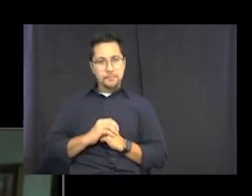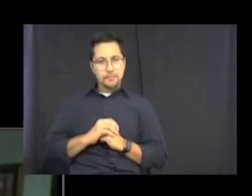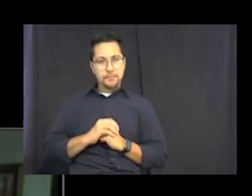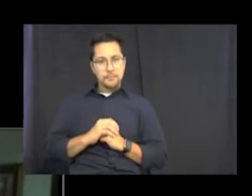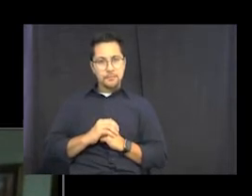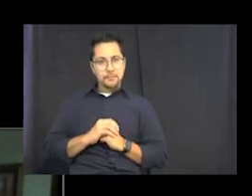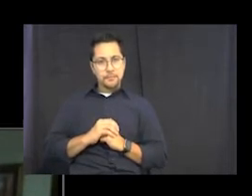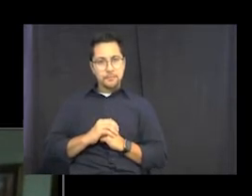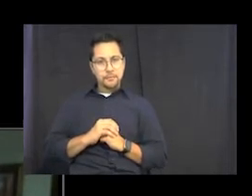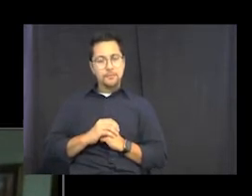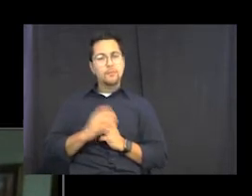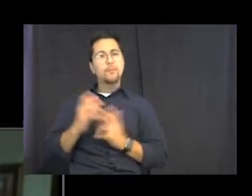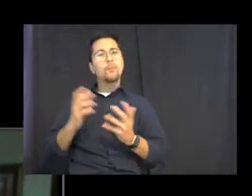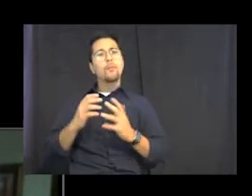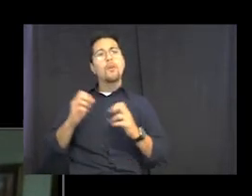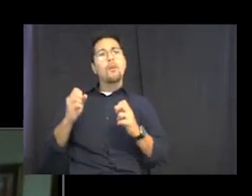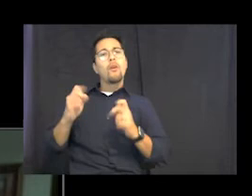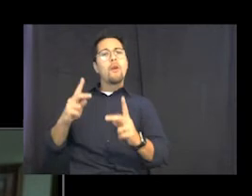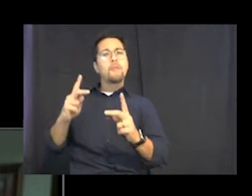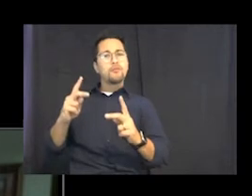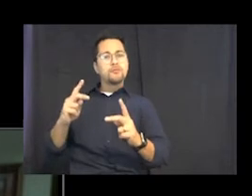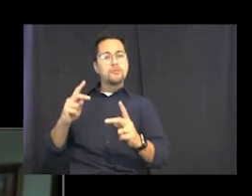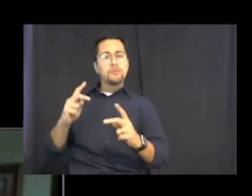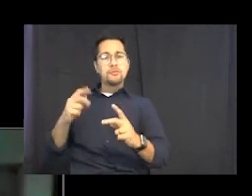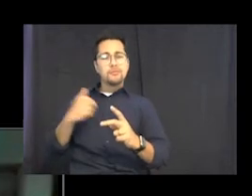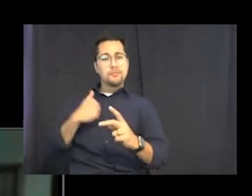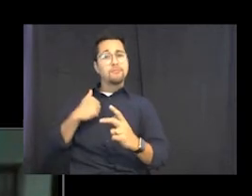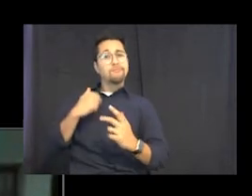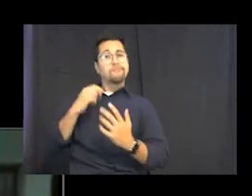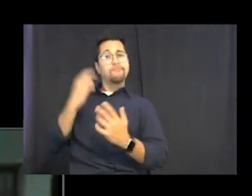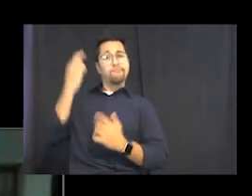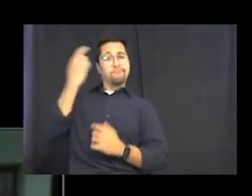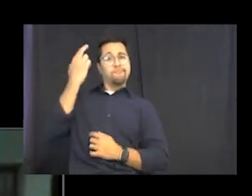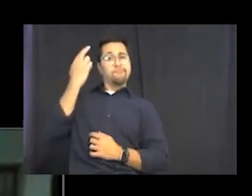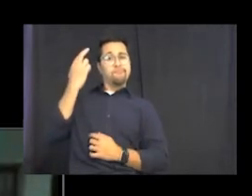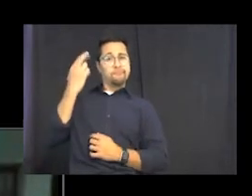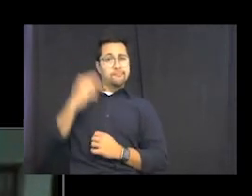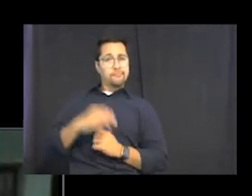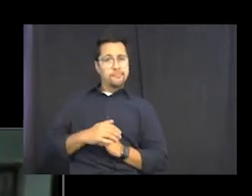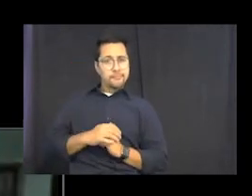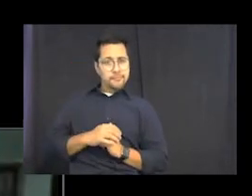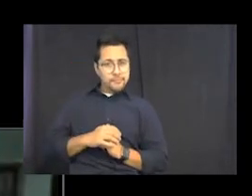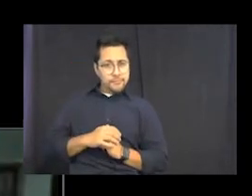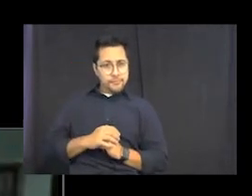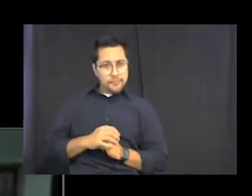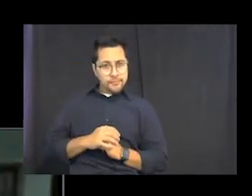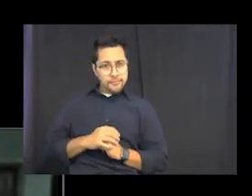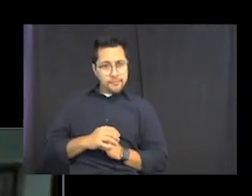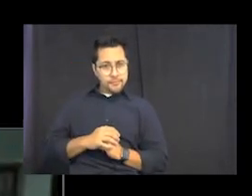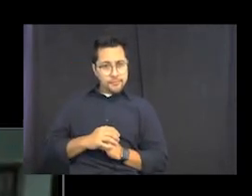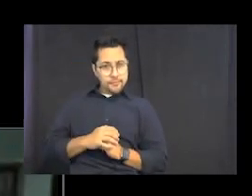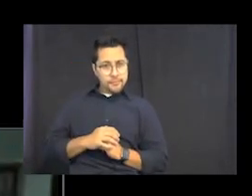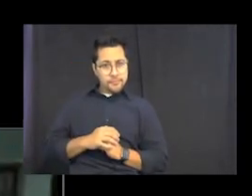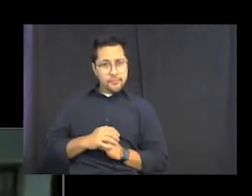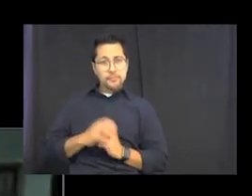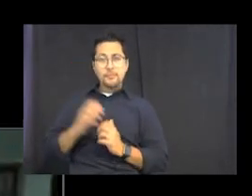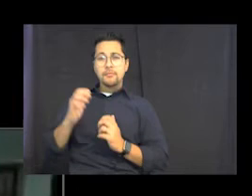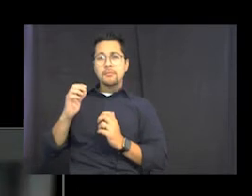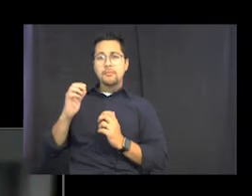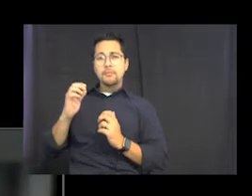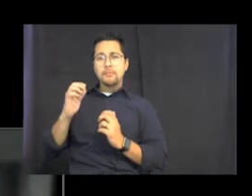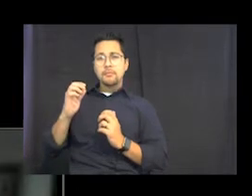What opportunities it brought me, I got to do partners